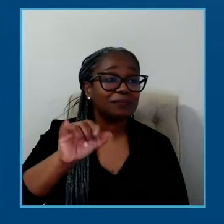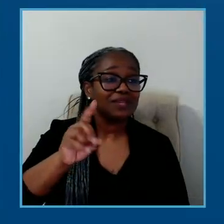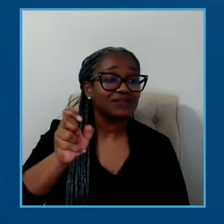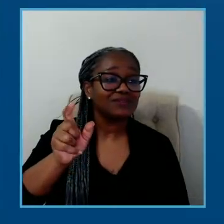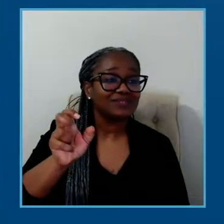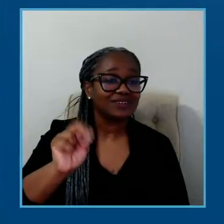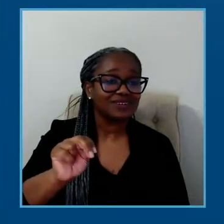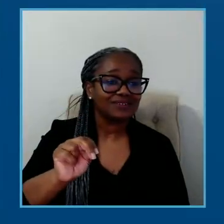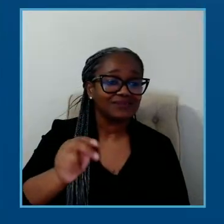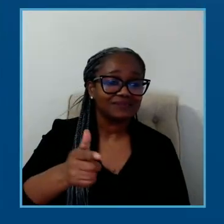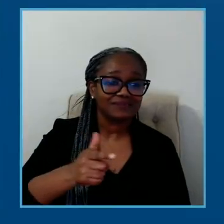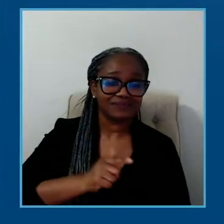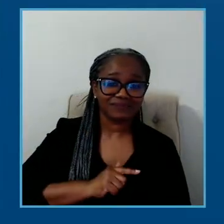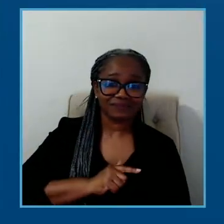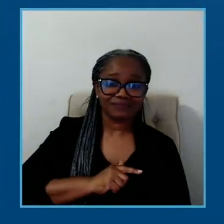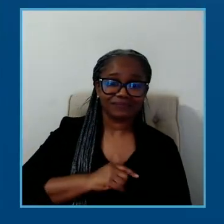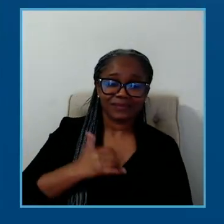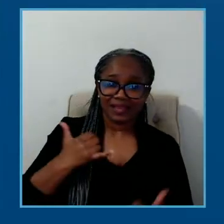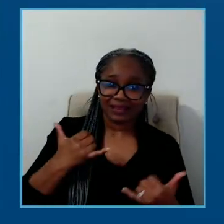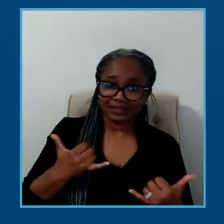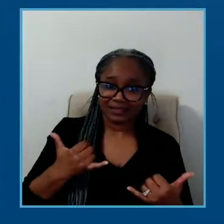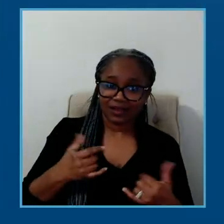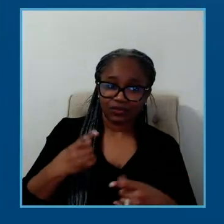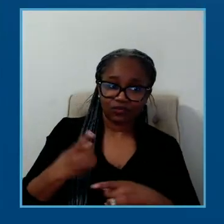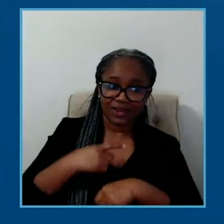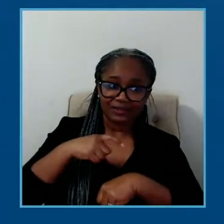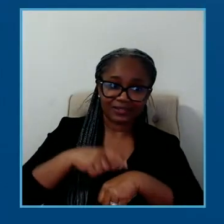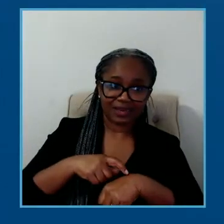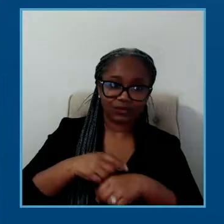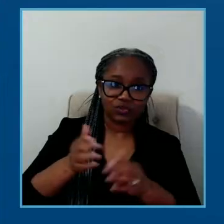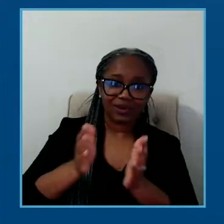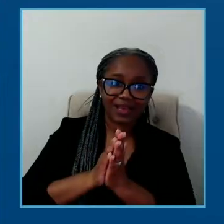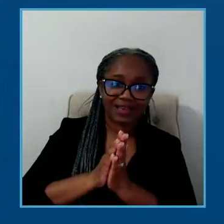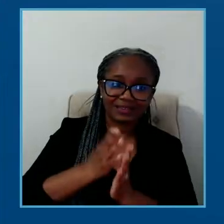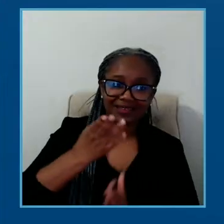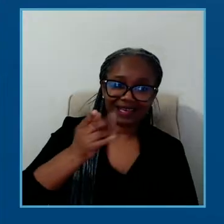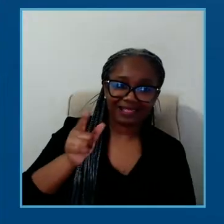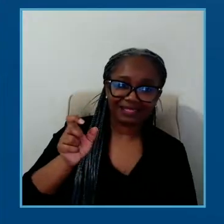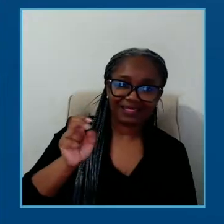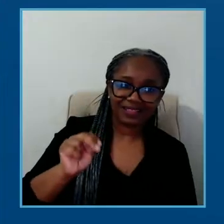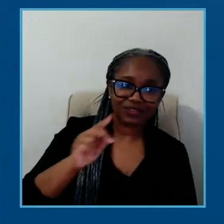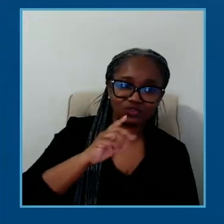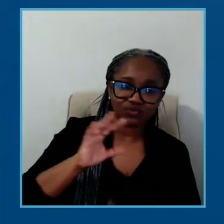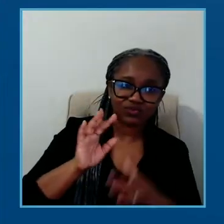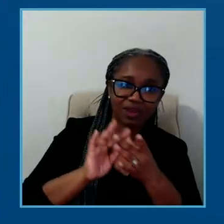Is now the right time to ask Helen to comment?